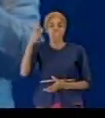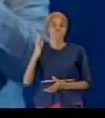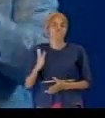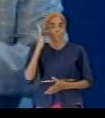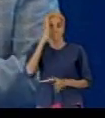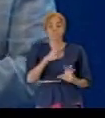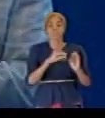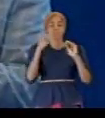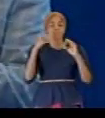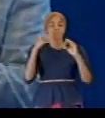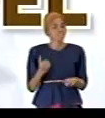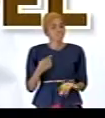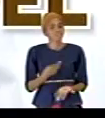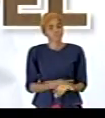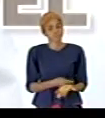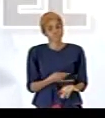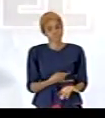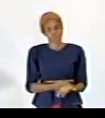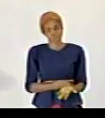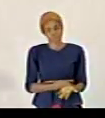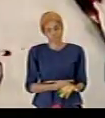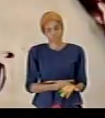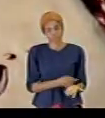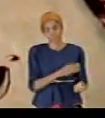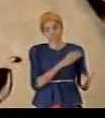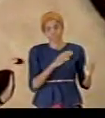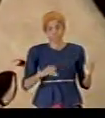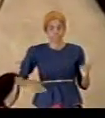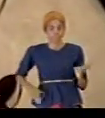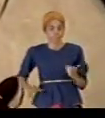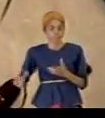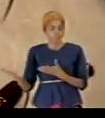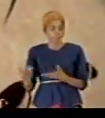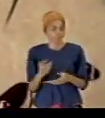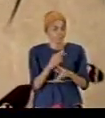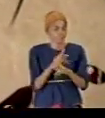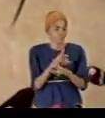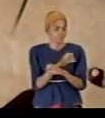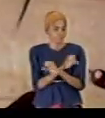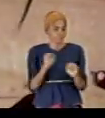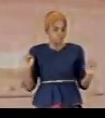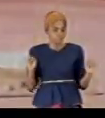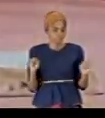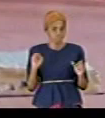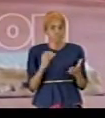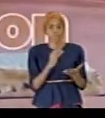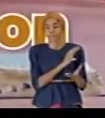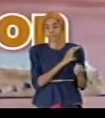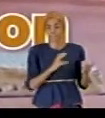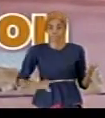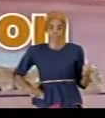A smile. Christ brought redemption. Christ brought total